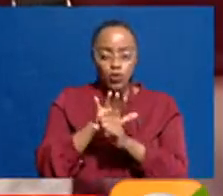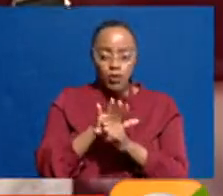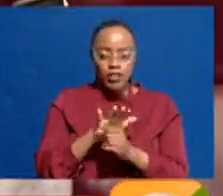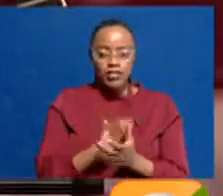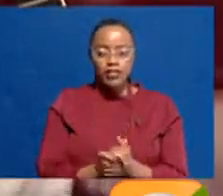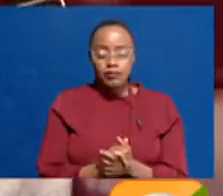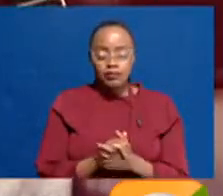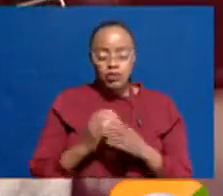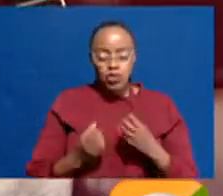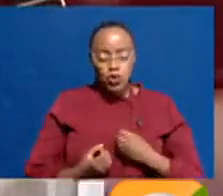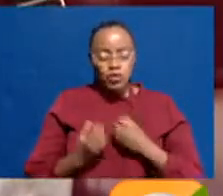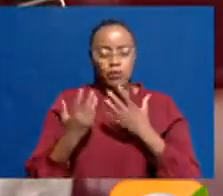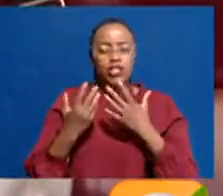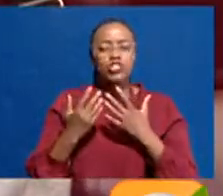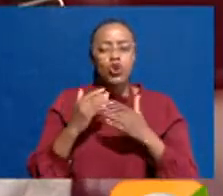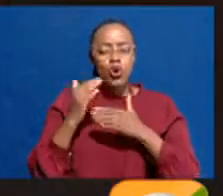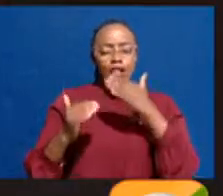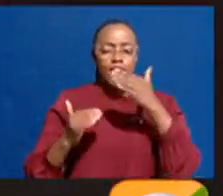Spirit of